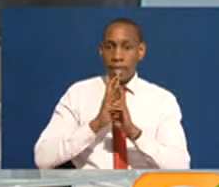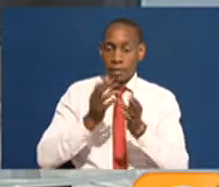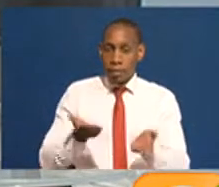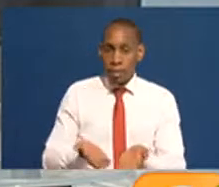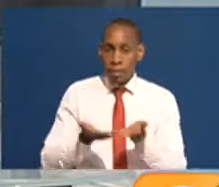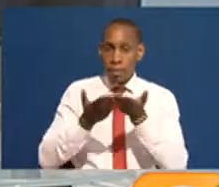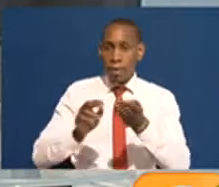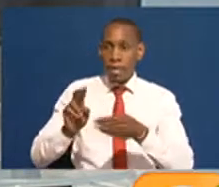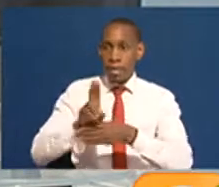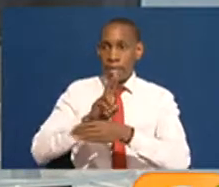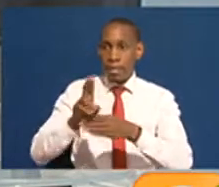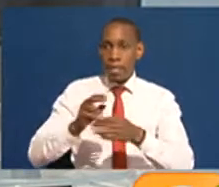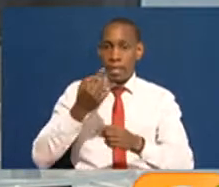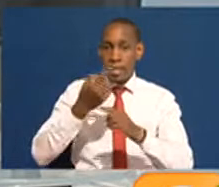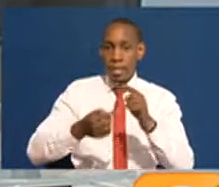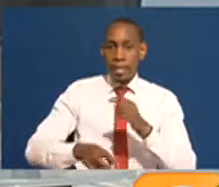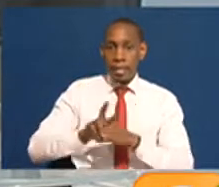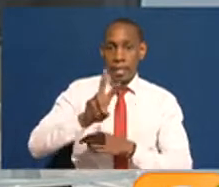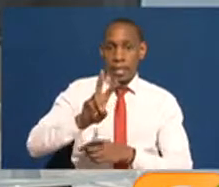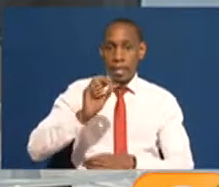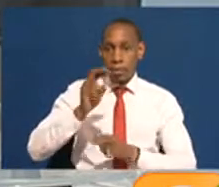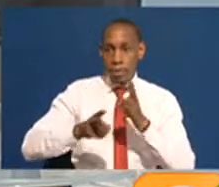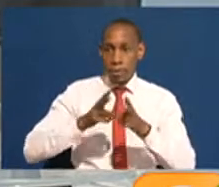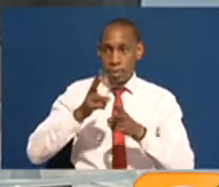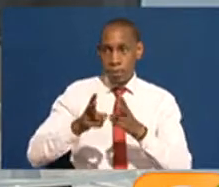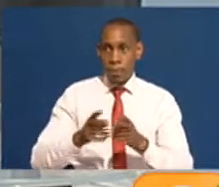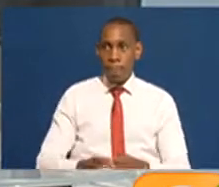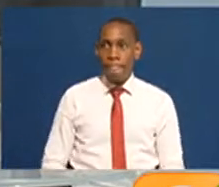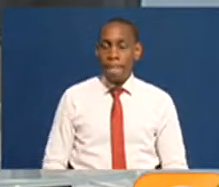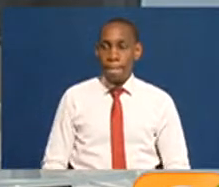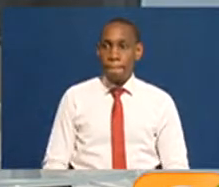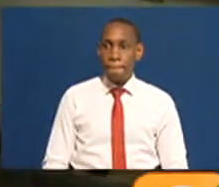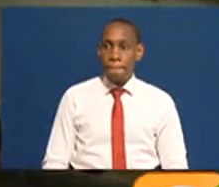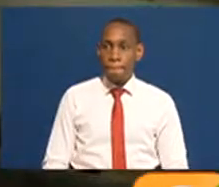improved usage in the year 2022.